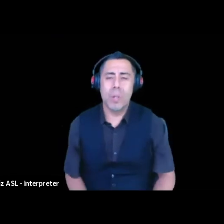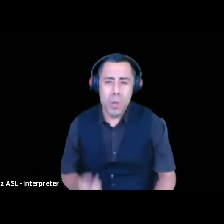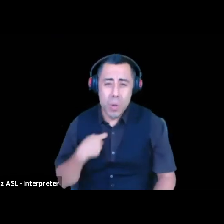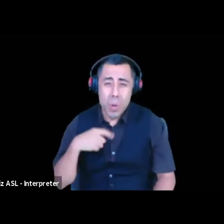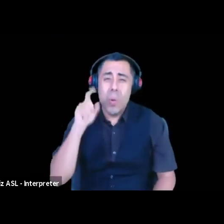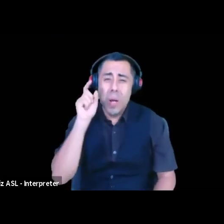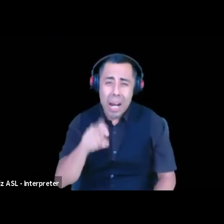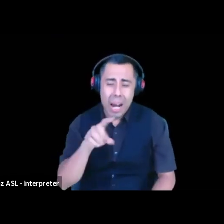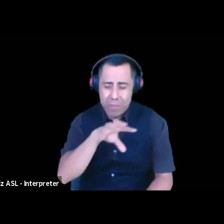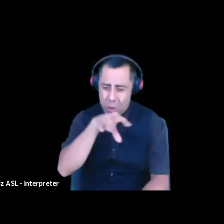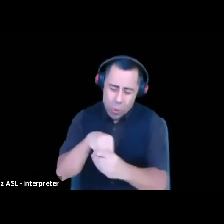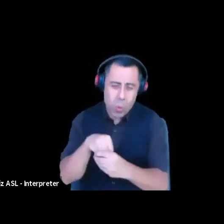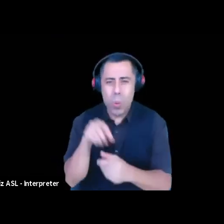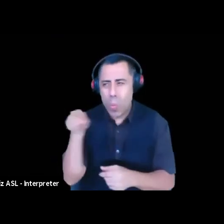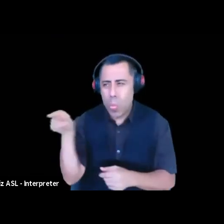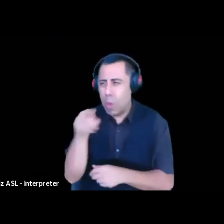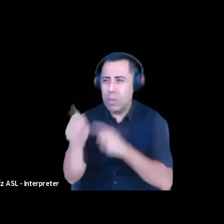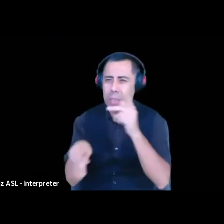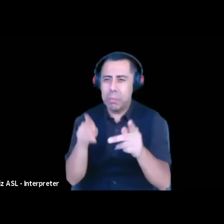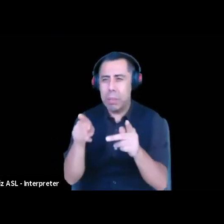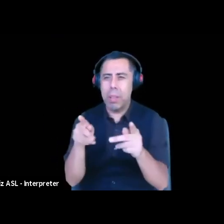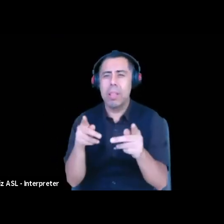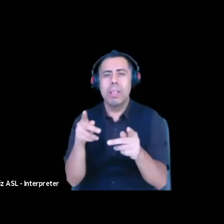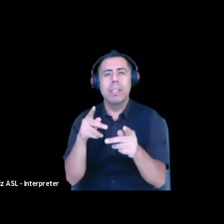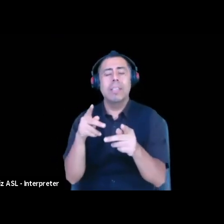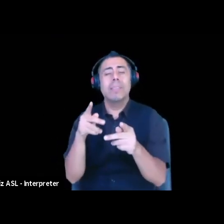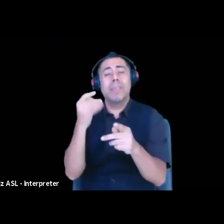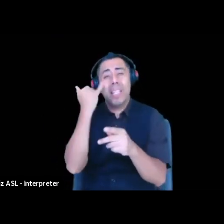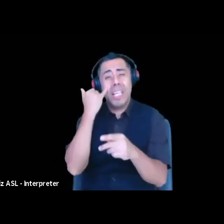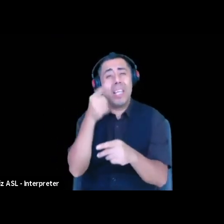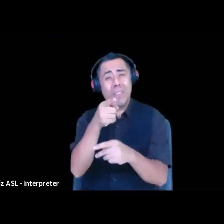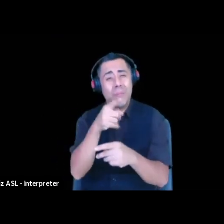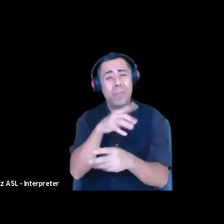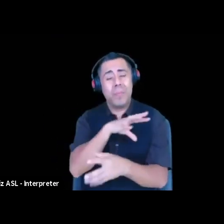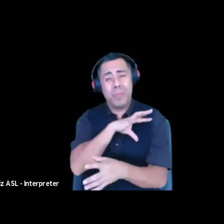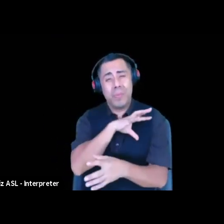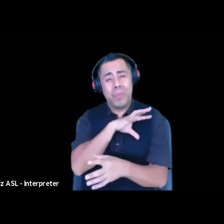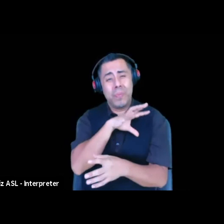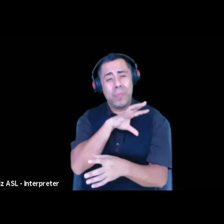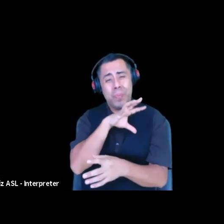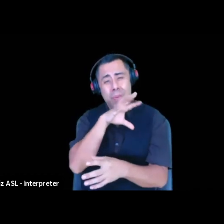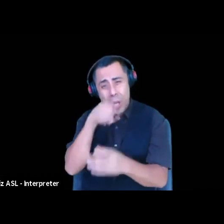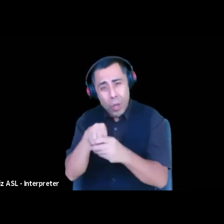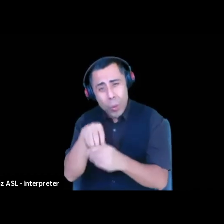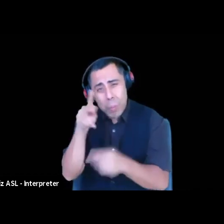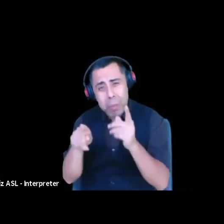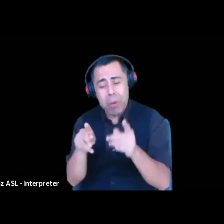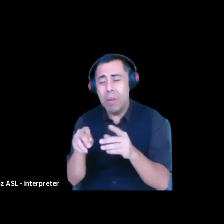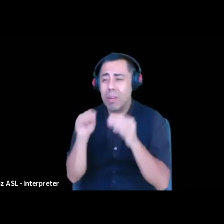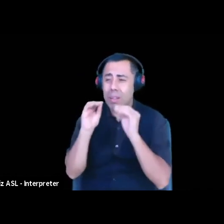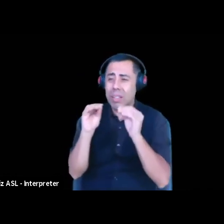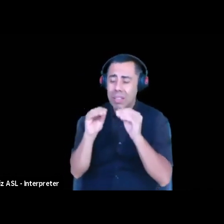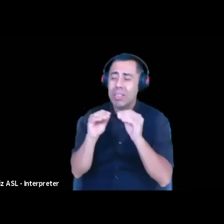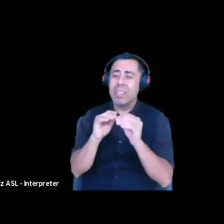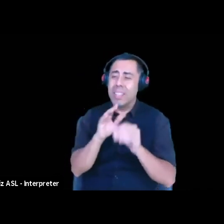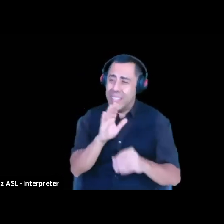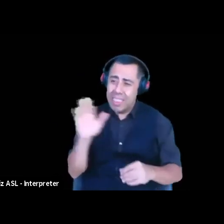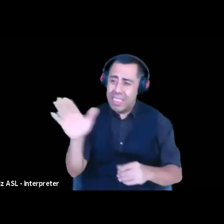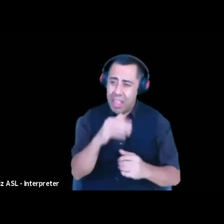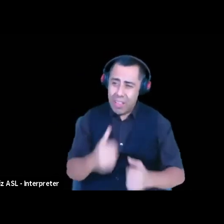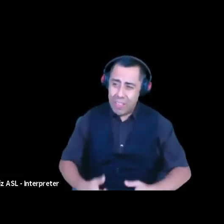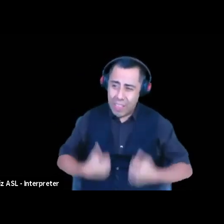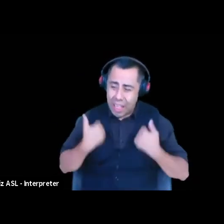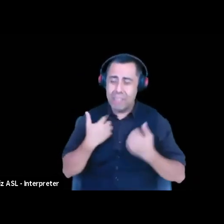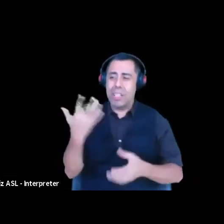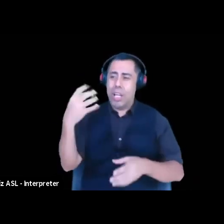need to include people. If you include people about their lives and what you're writing, and if you include